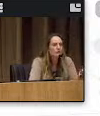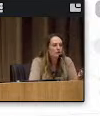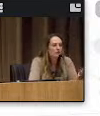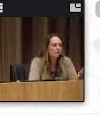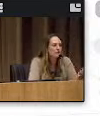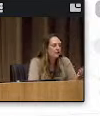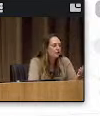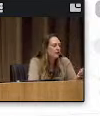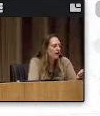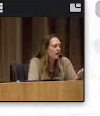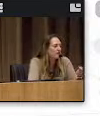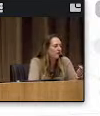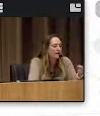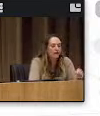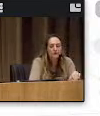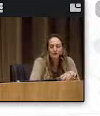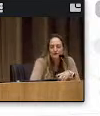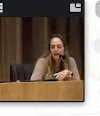4,000